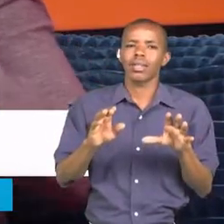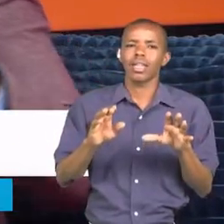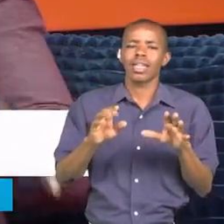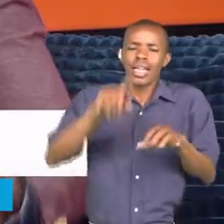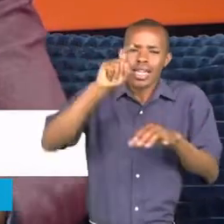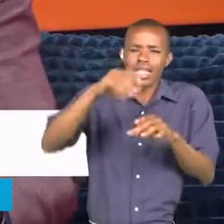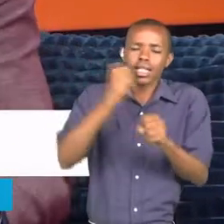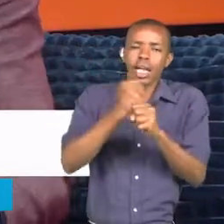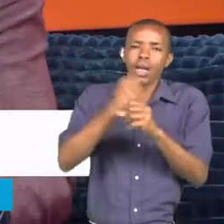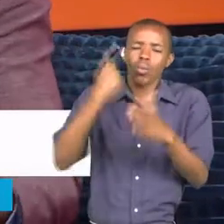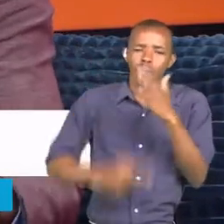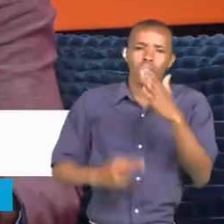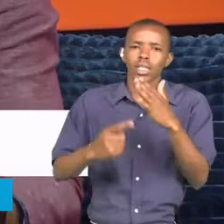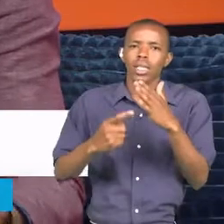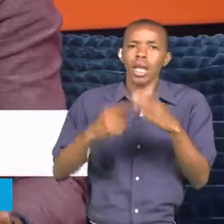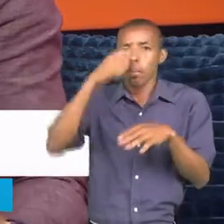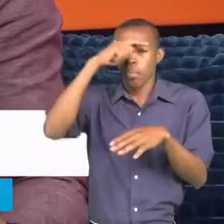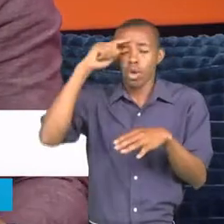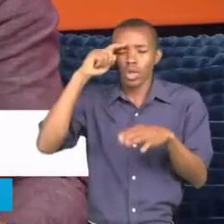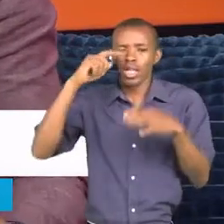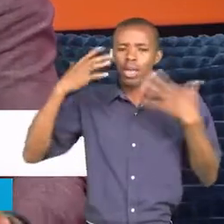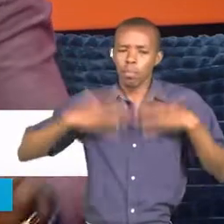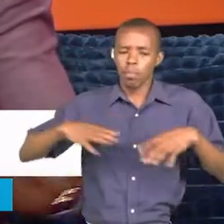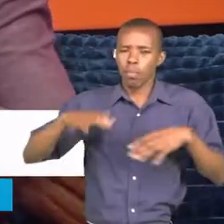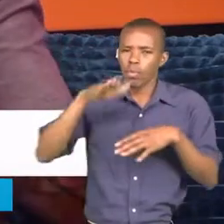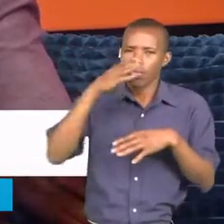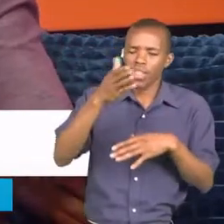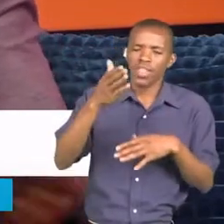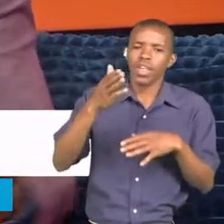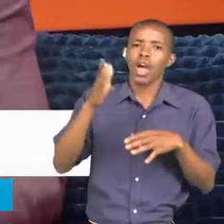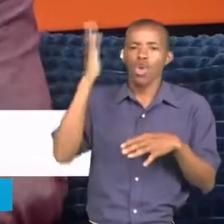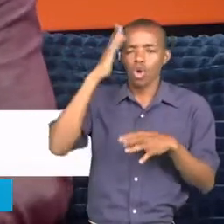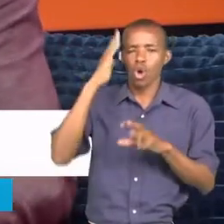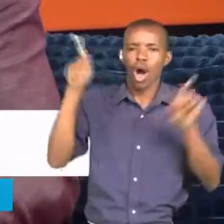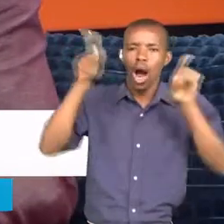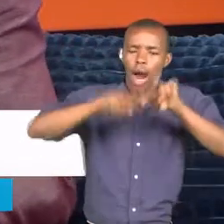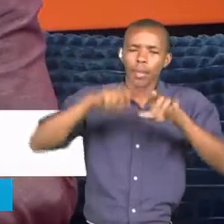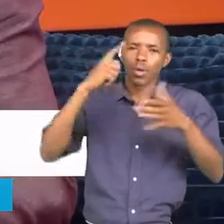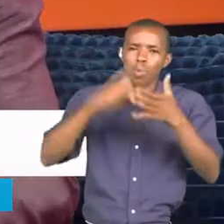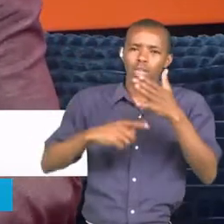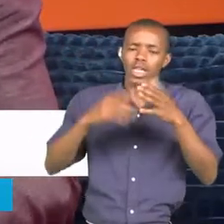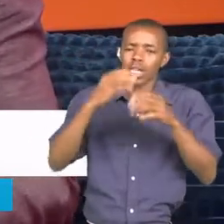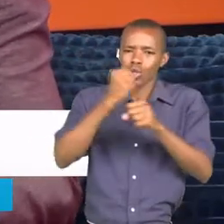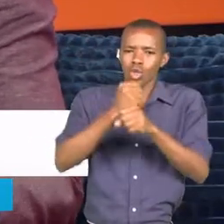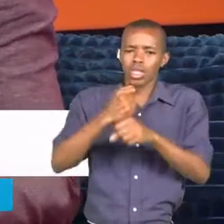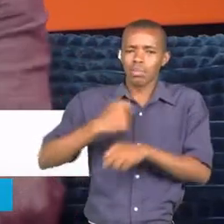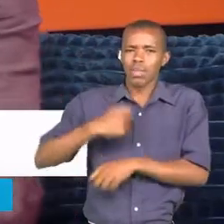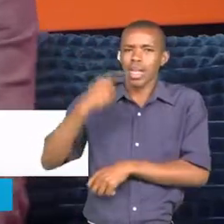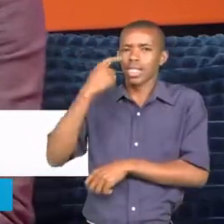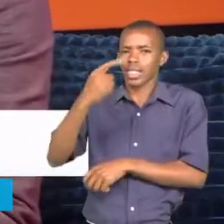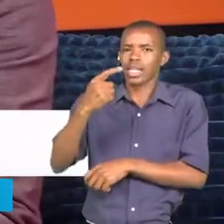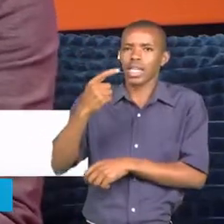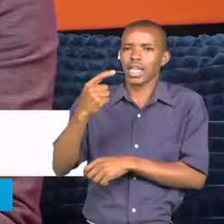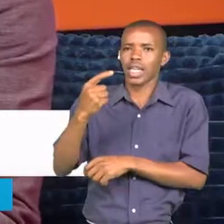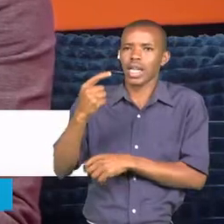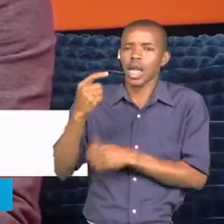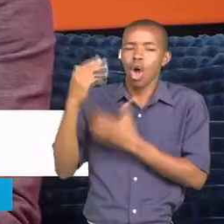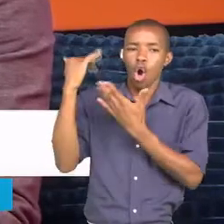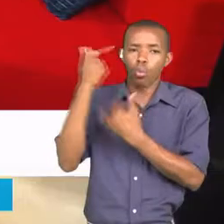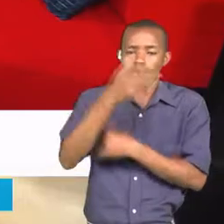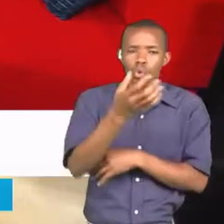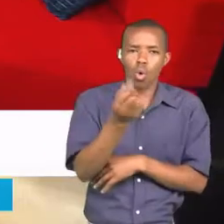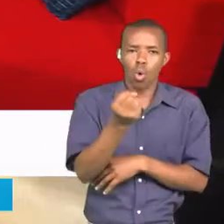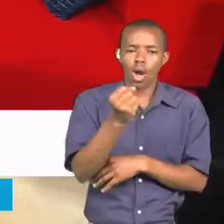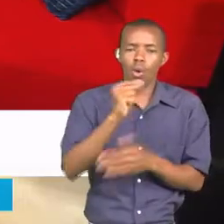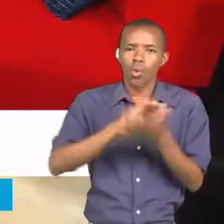needs to be done here? Because as people on the ground, you know what's happening. And trust me, I'm seeing, I hope you're not also taking unga